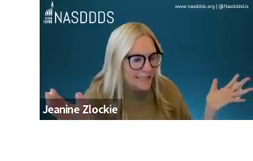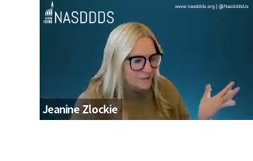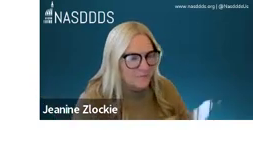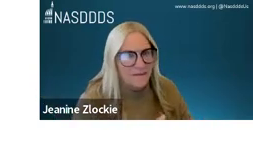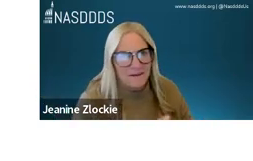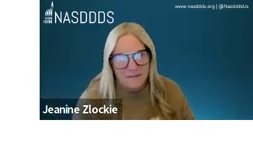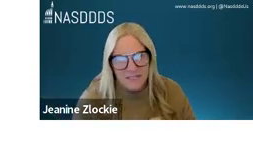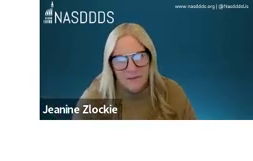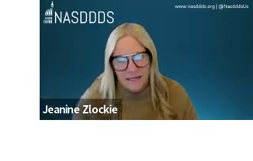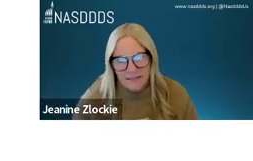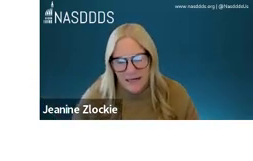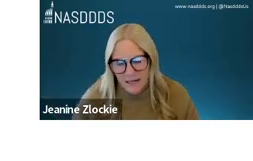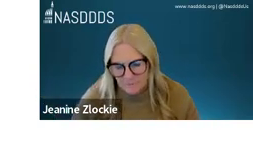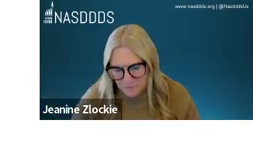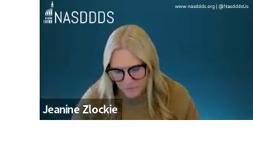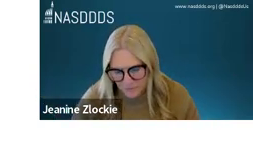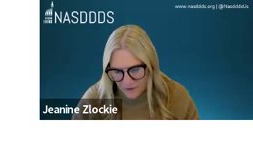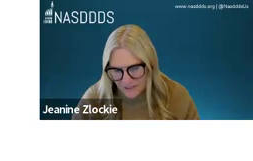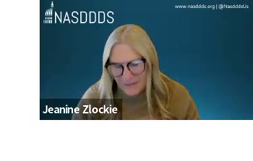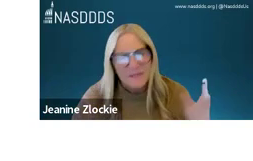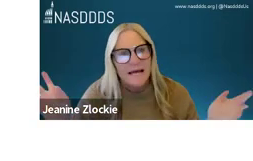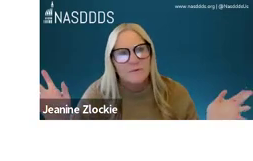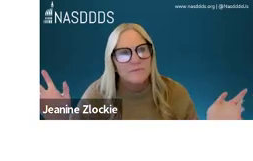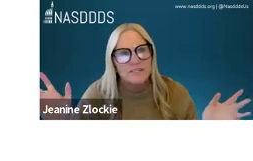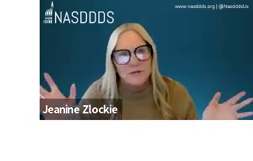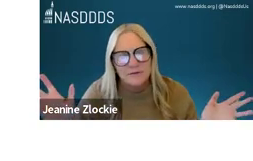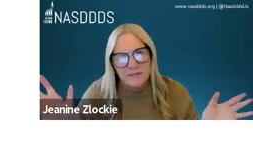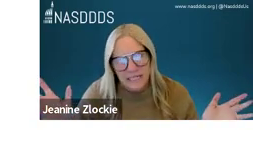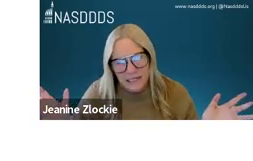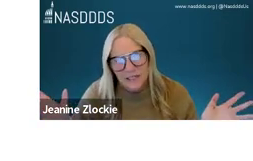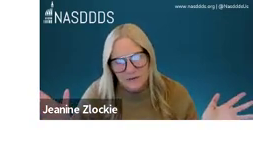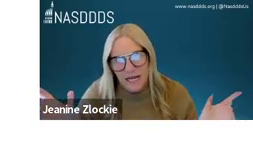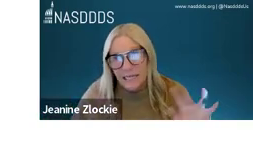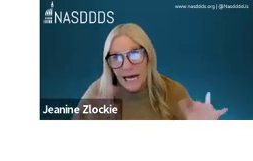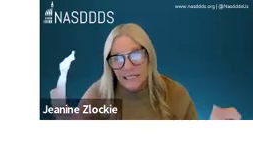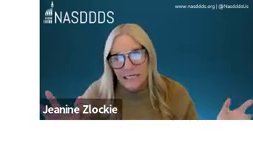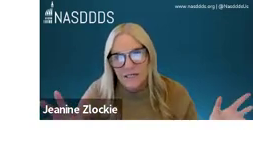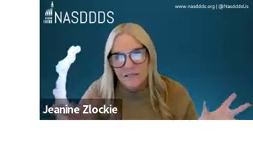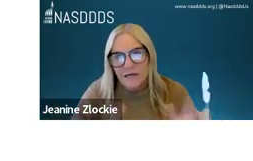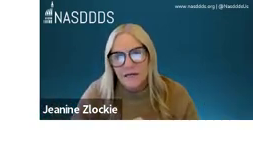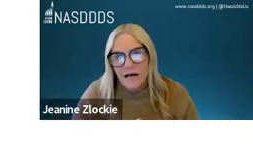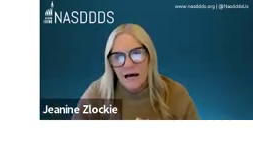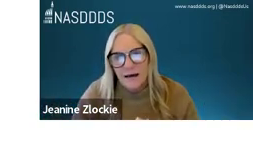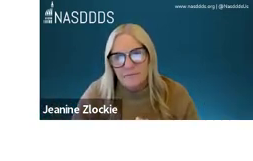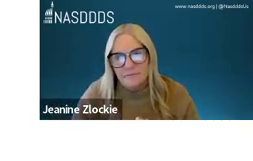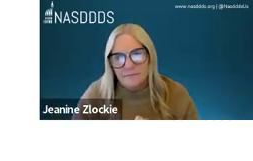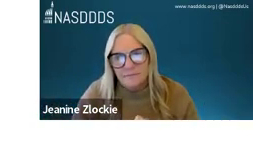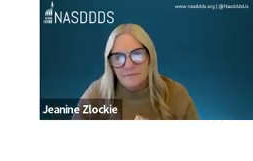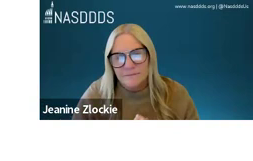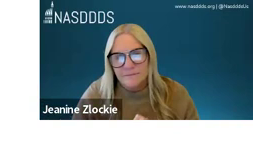Person-centered planning, one of my favorite topics. Something that we've been doing for years, right? A lot of years.